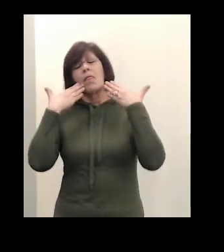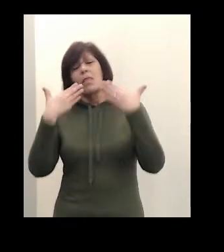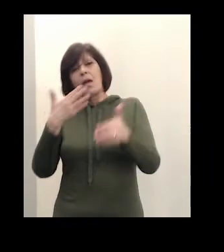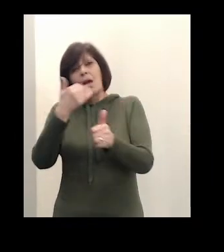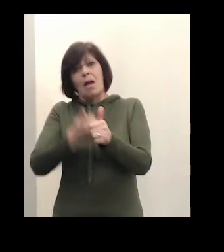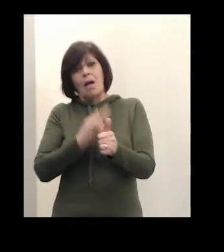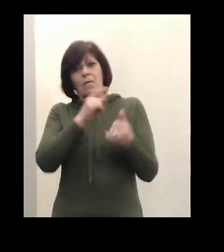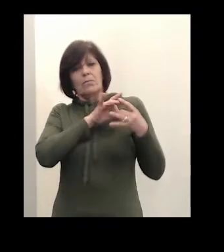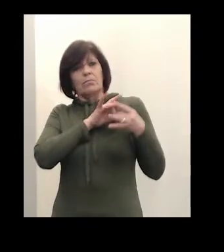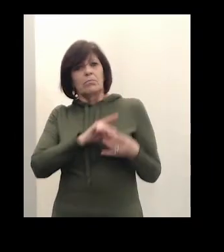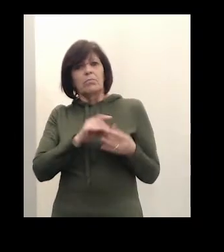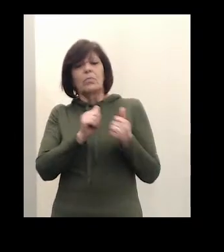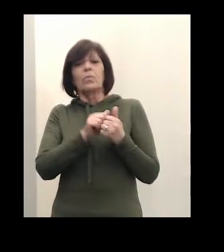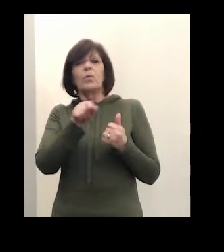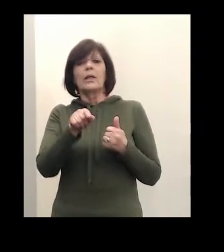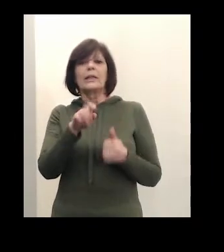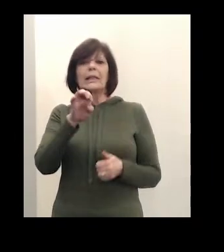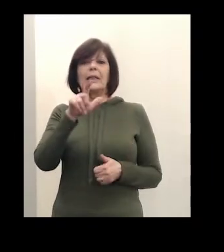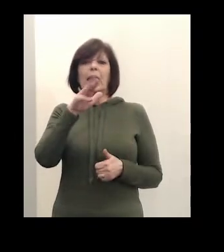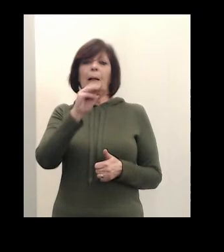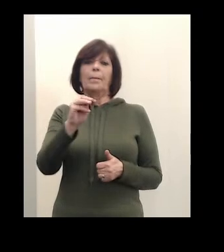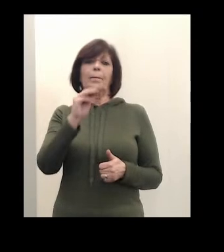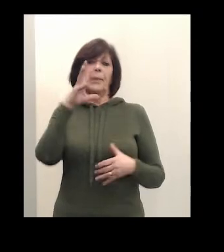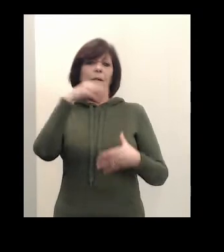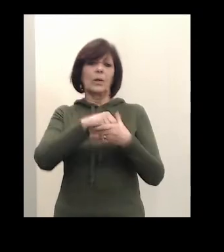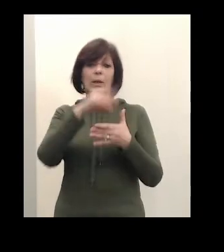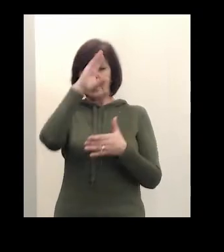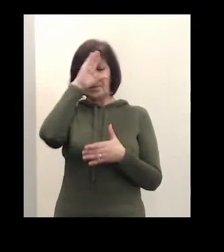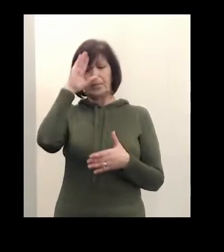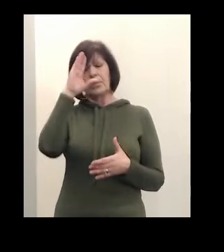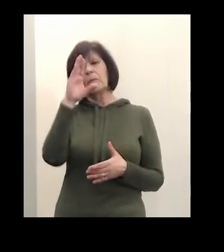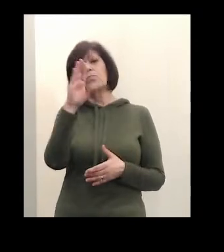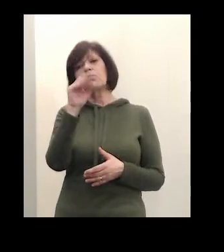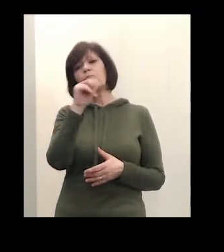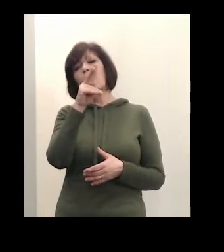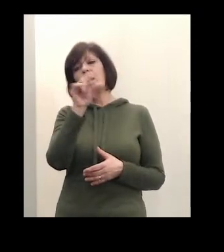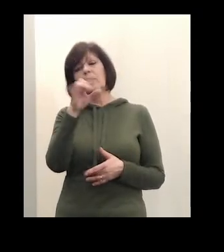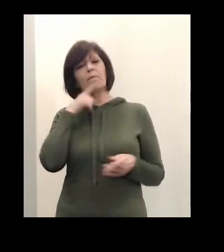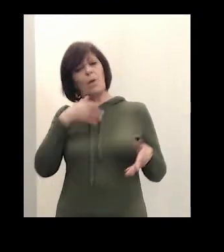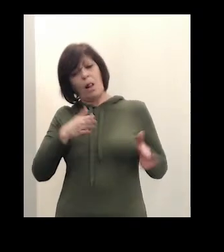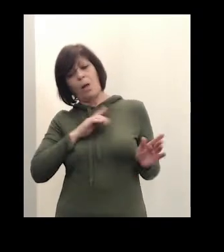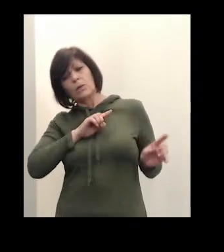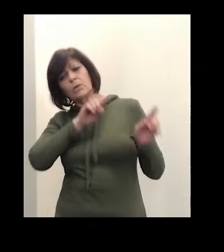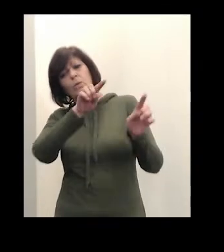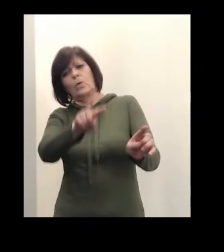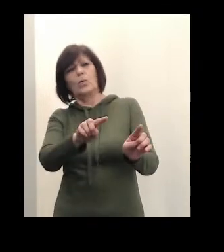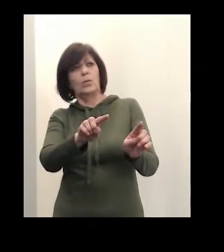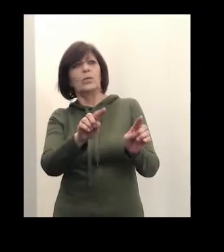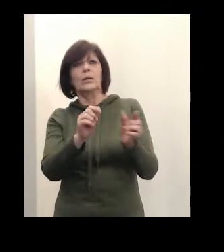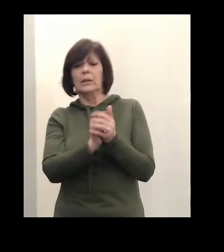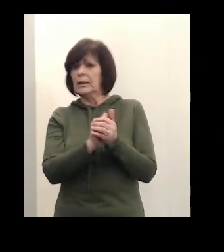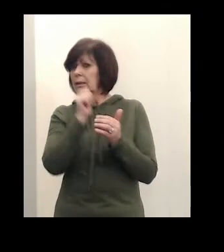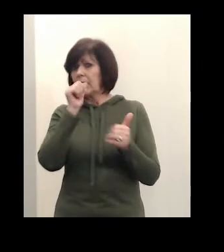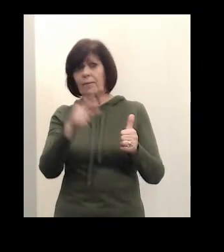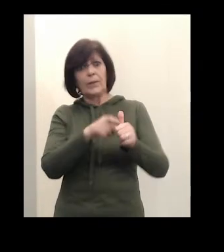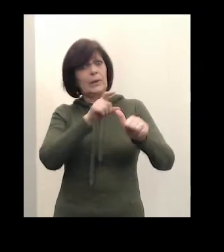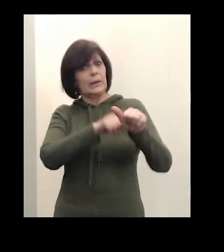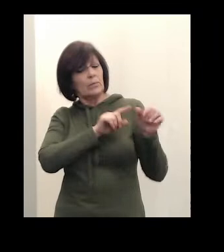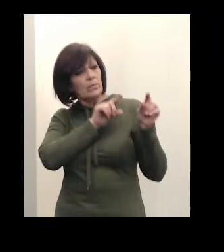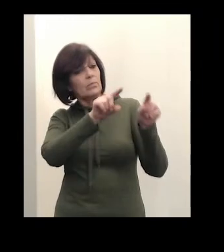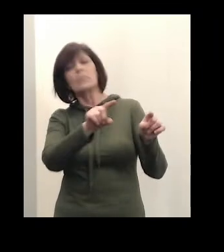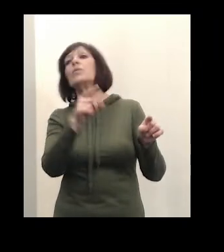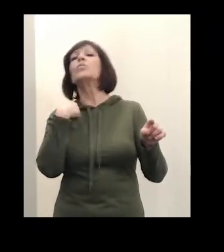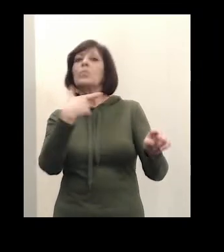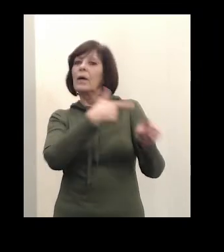associated with Elam, including Bishop T. Anthony Bronner, for allowing us to come back there. This is not the first time we've been at Elam. We were there for a vaccine